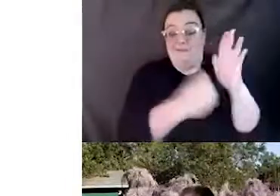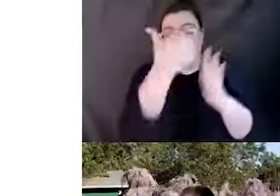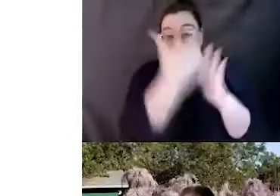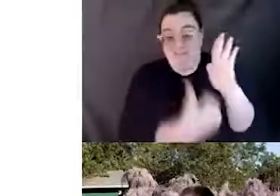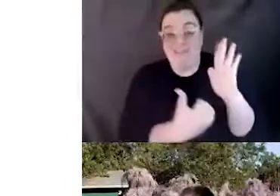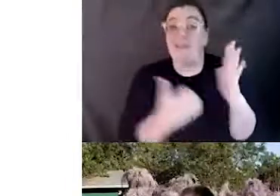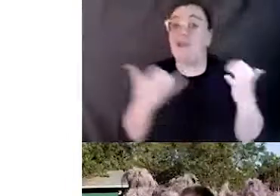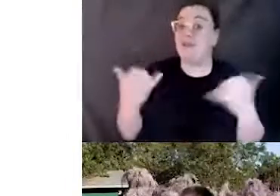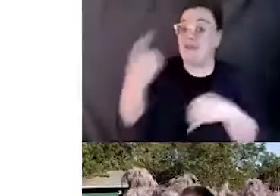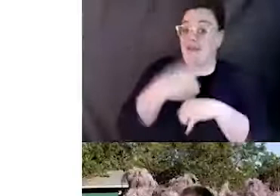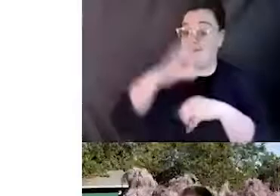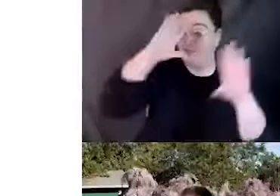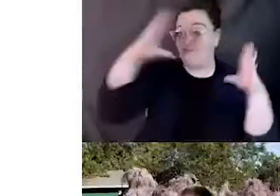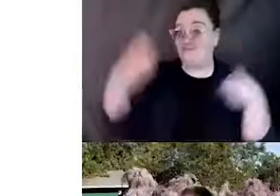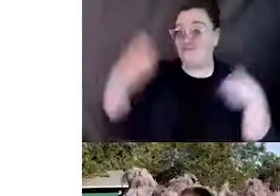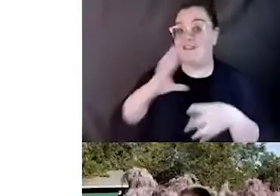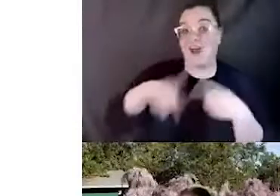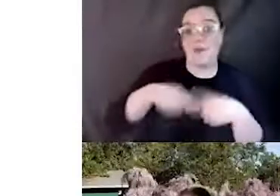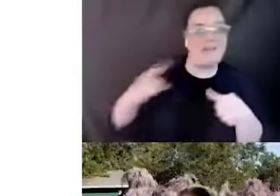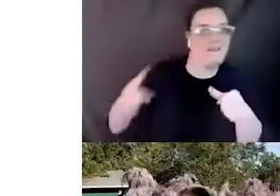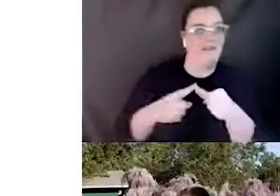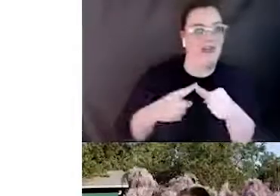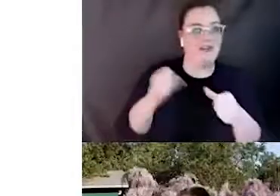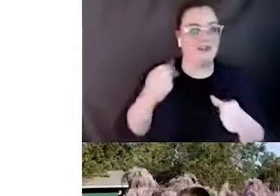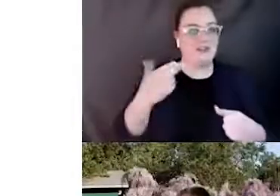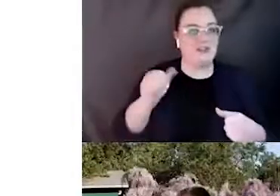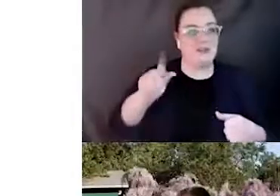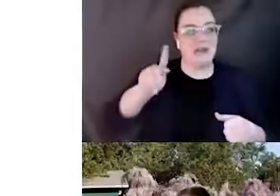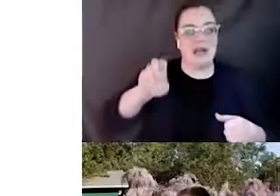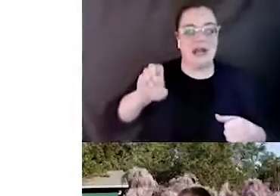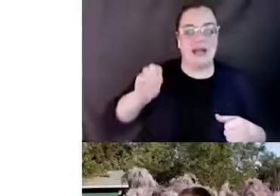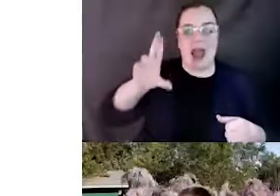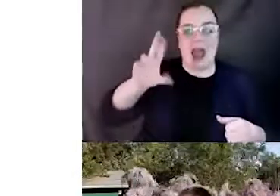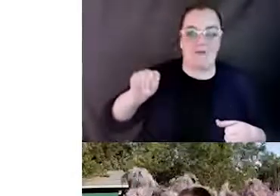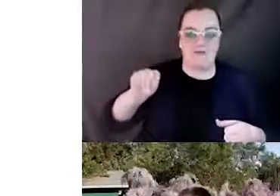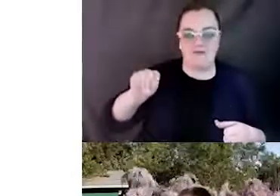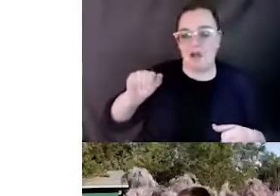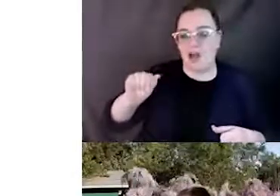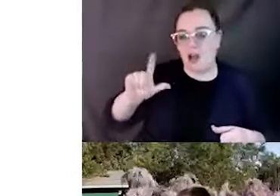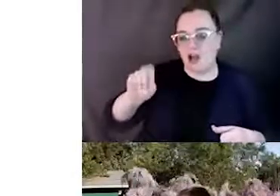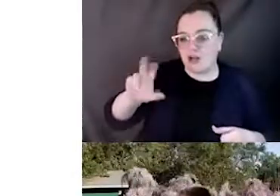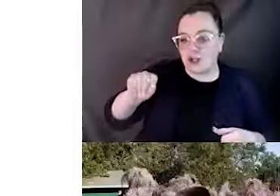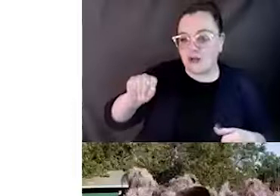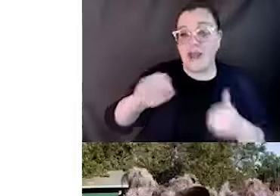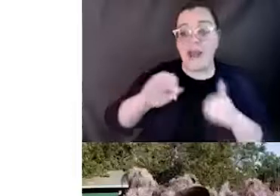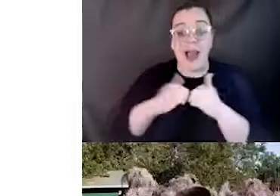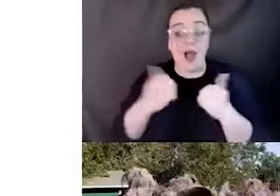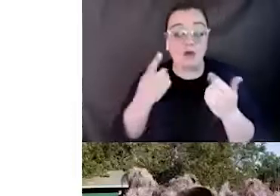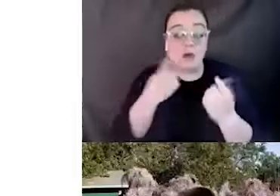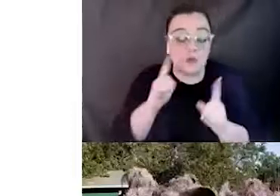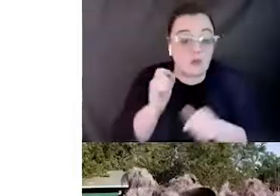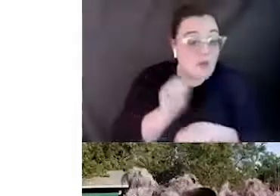talk about our first ShakeOut, ShakeAlert, how it works, and providing early earthquake